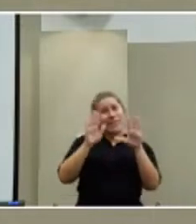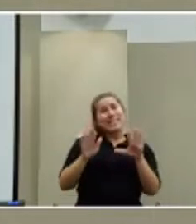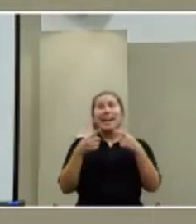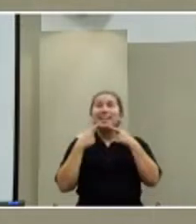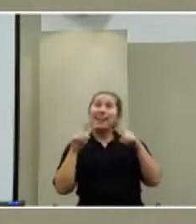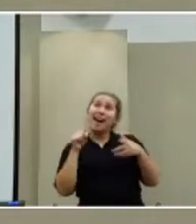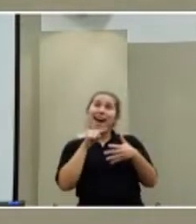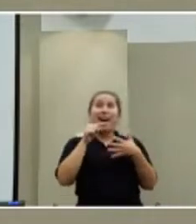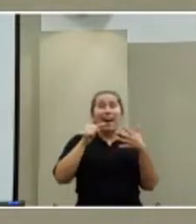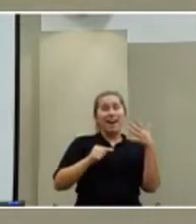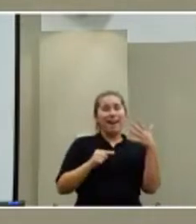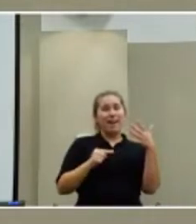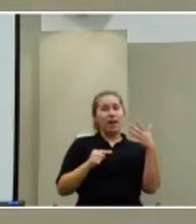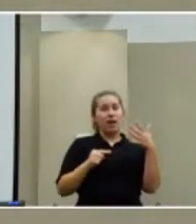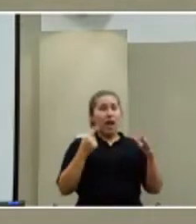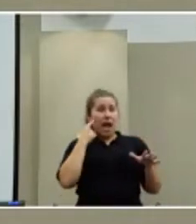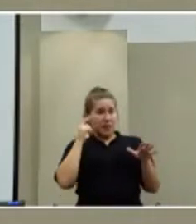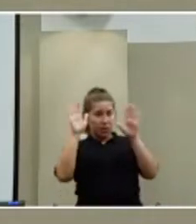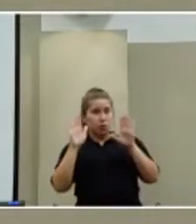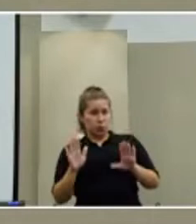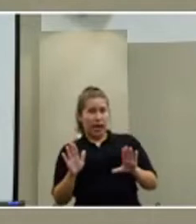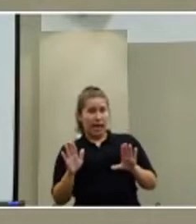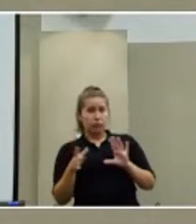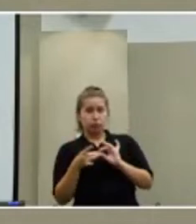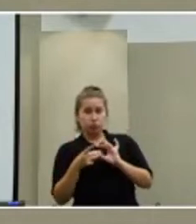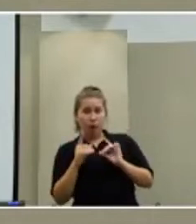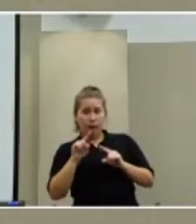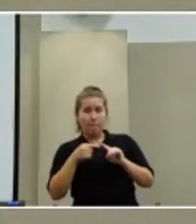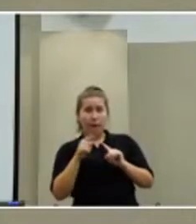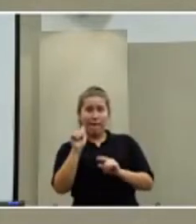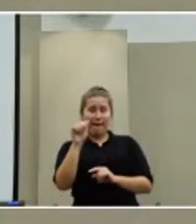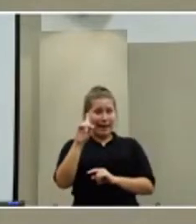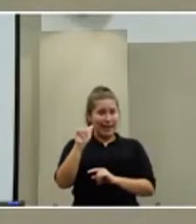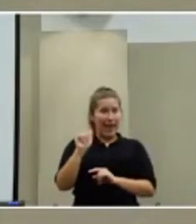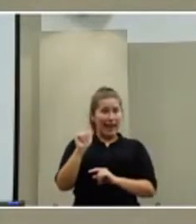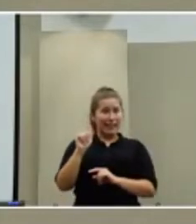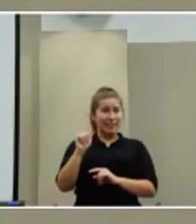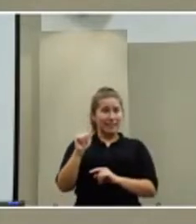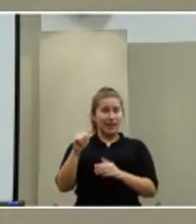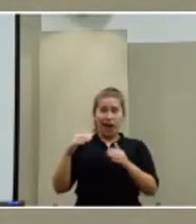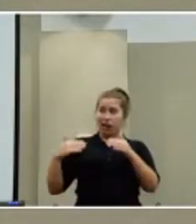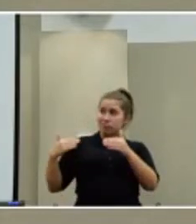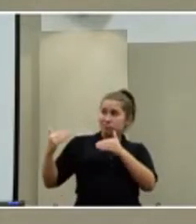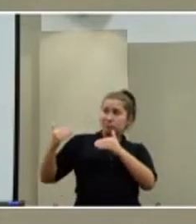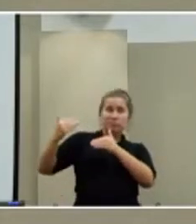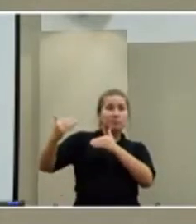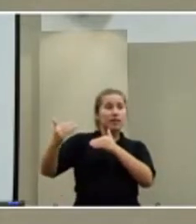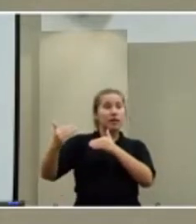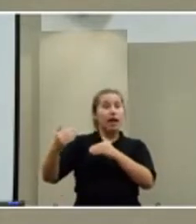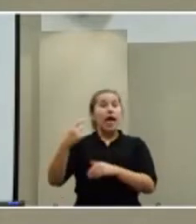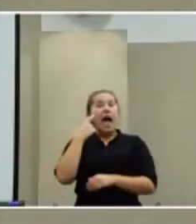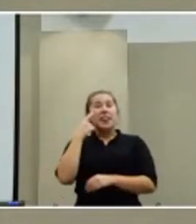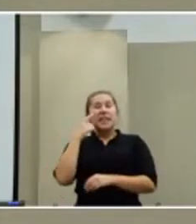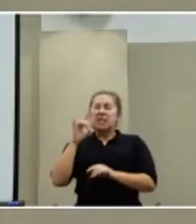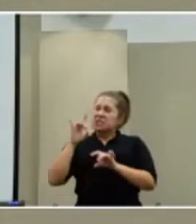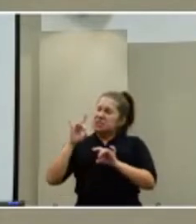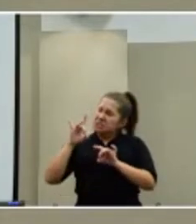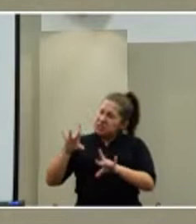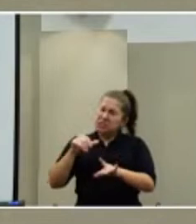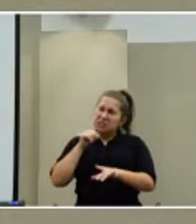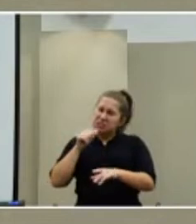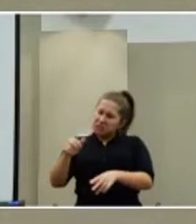have done. I think it's fantastic to talk about the ADA and where it has moved us. I think it is